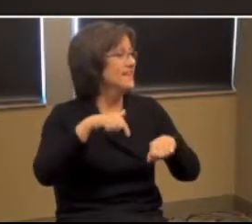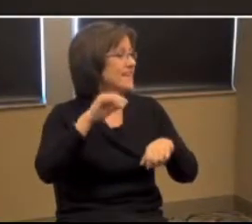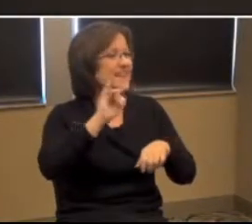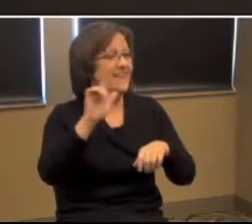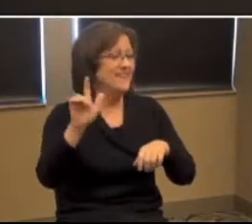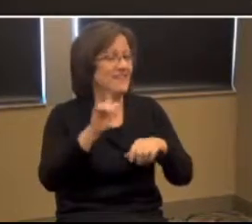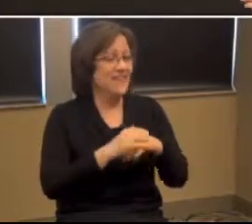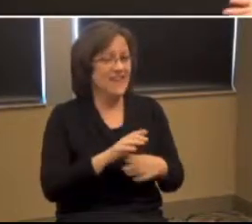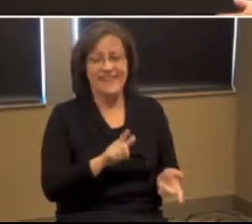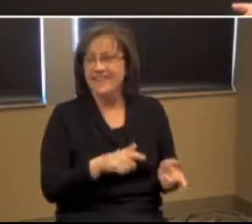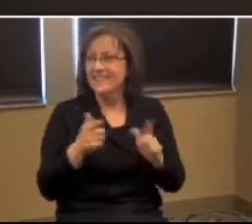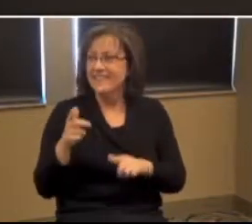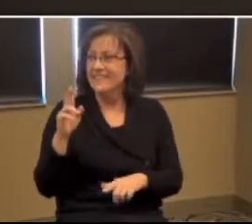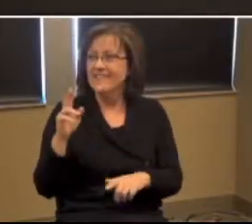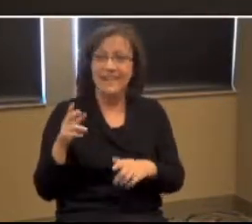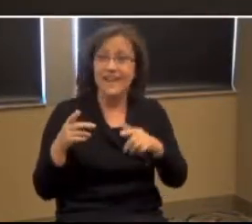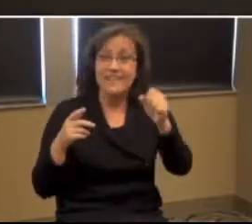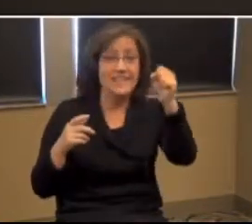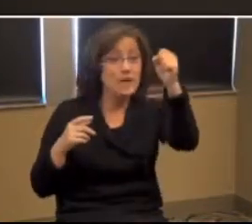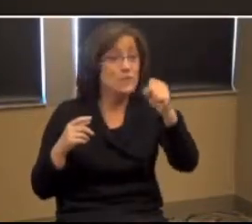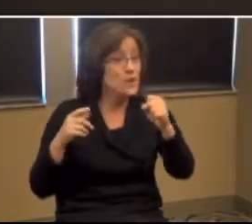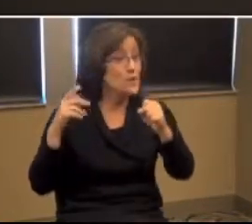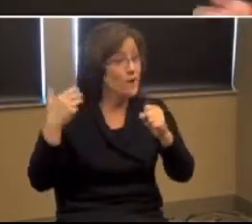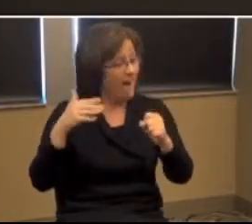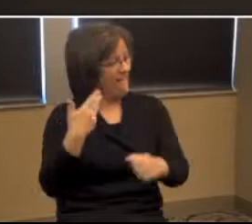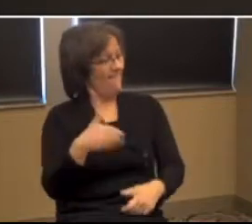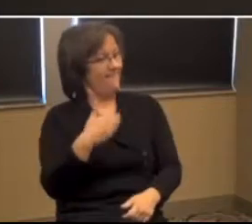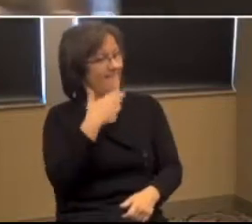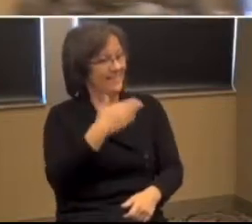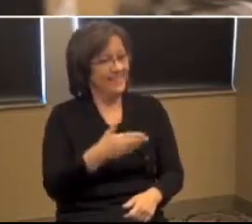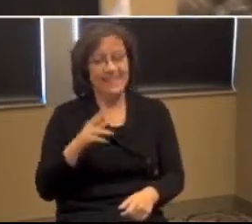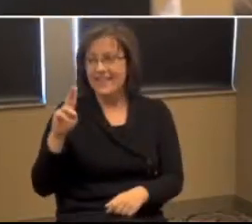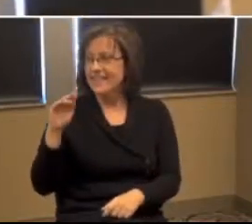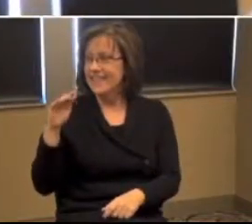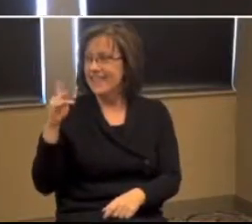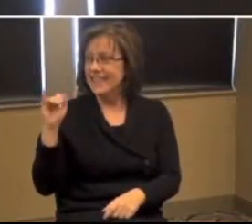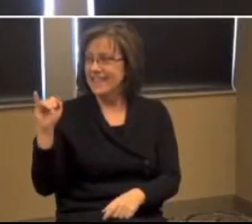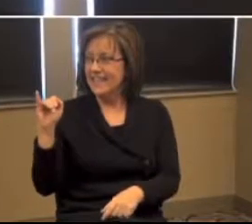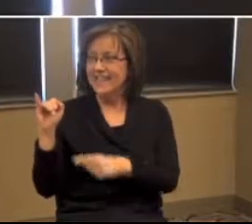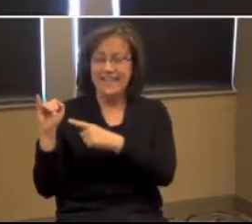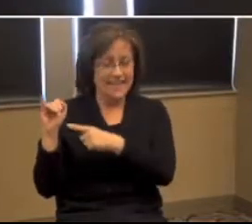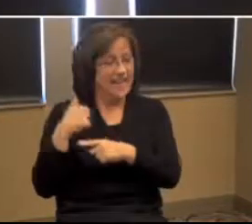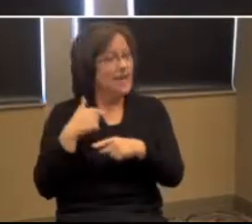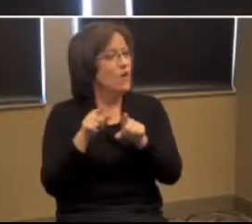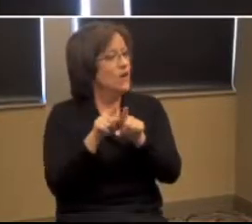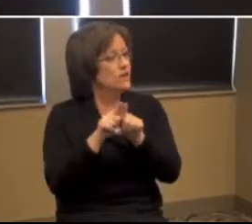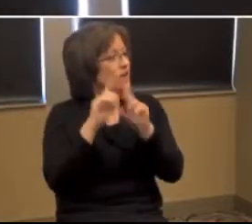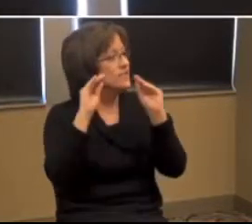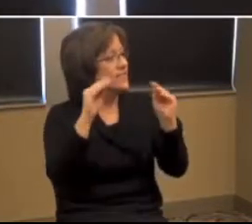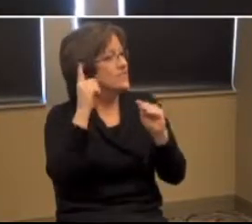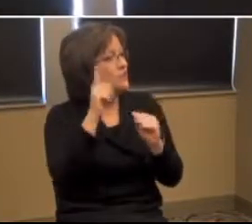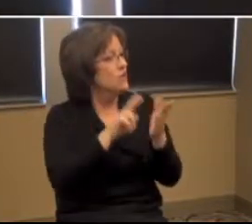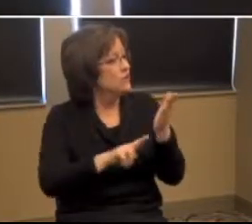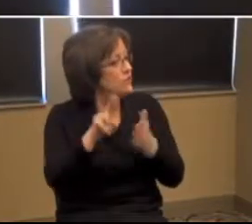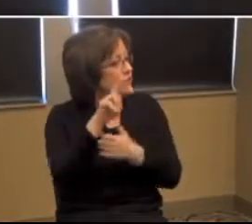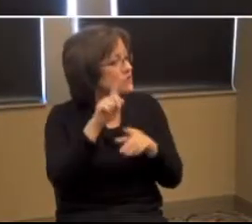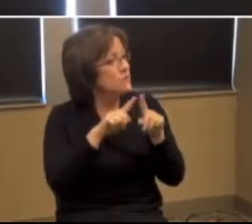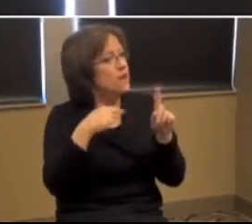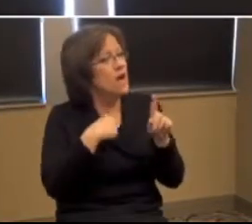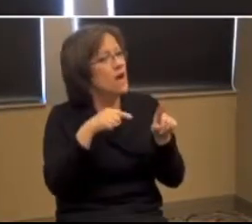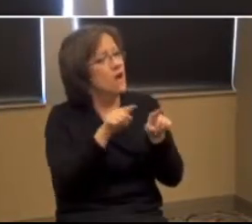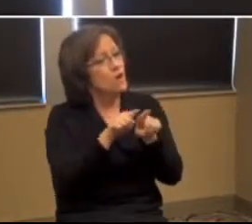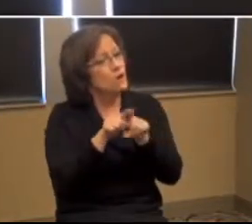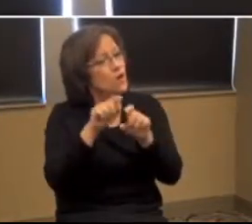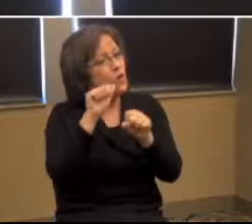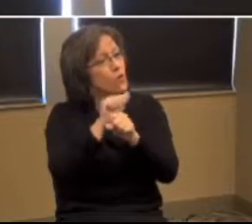and this is Nikki Michalak, thank you. And this is Nikki Michalak. I also teach for the university, but I also